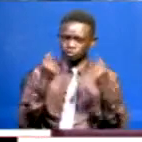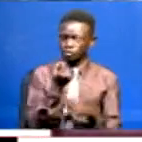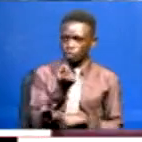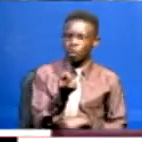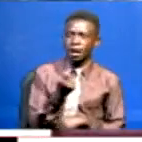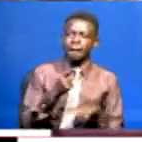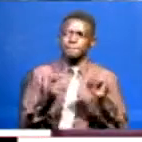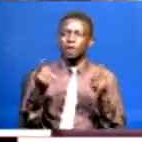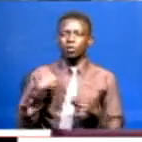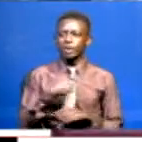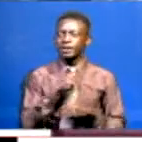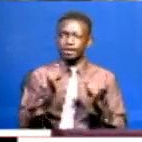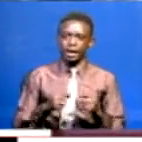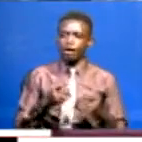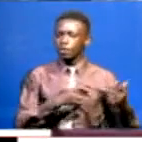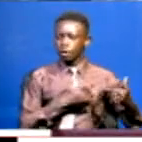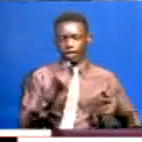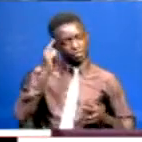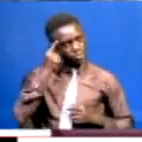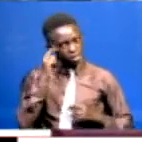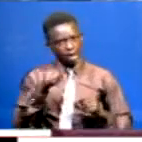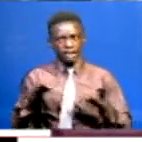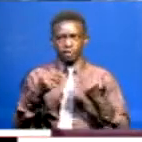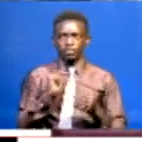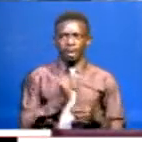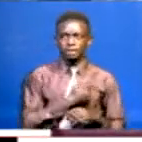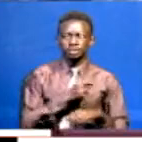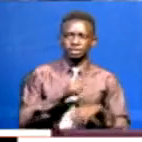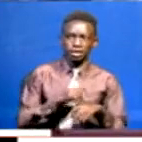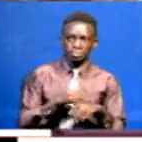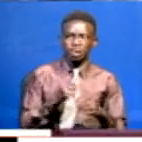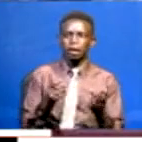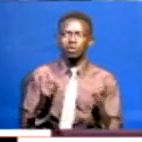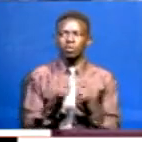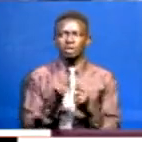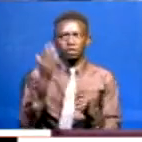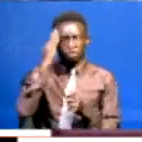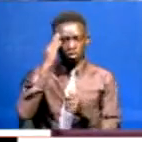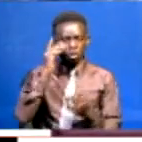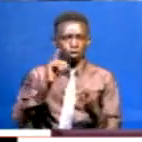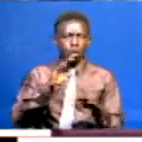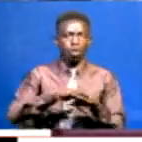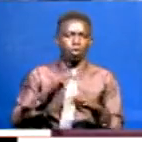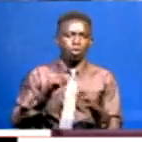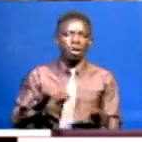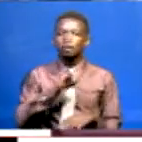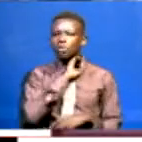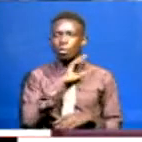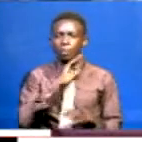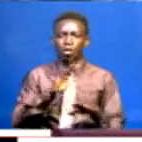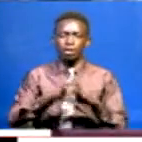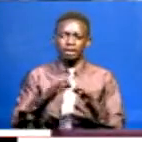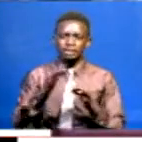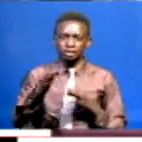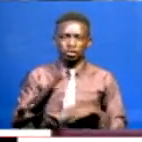consider giving us discounts. Of course, the disclaimer is that on the extension of the